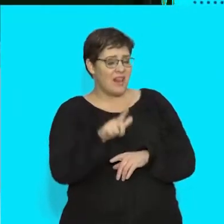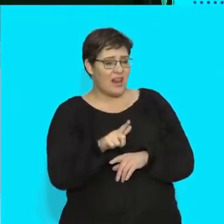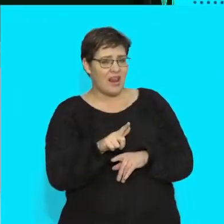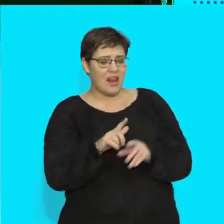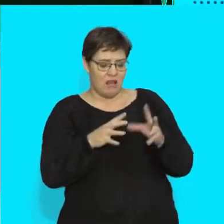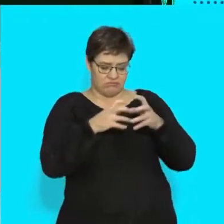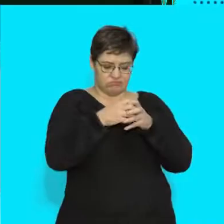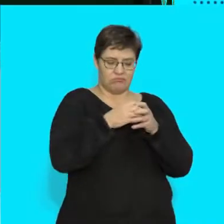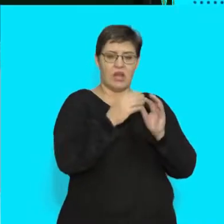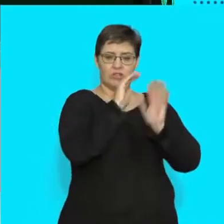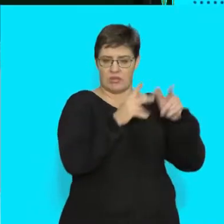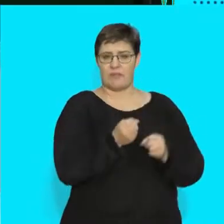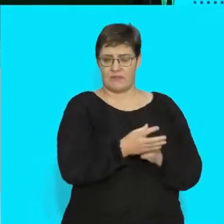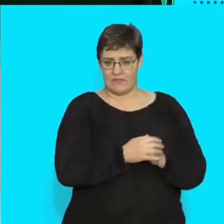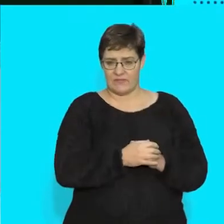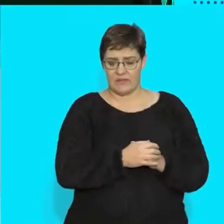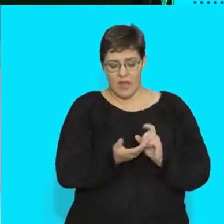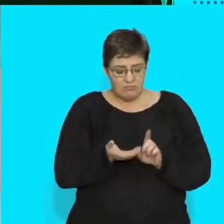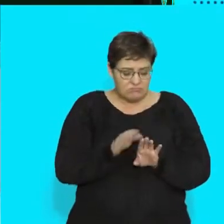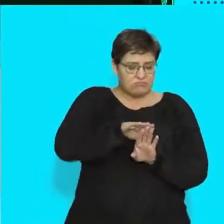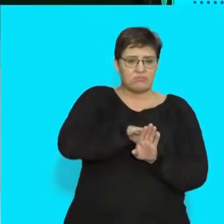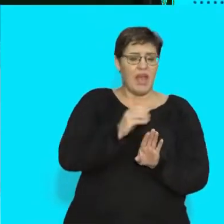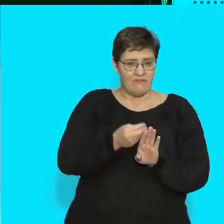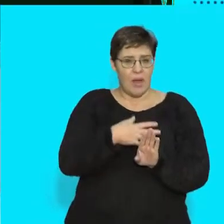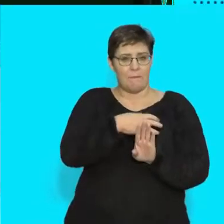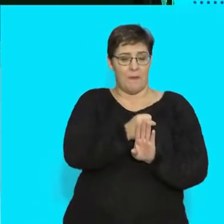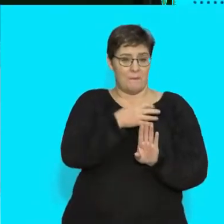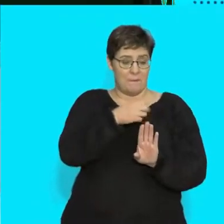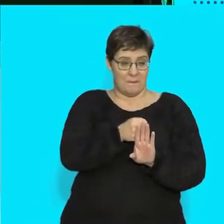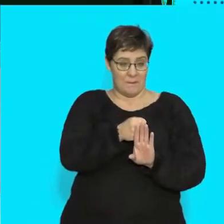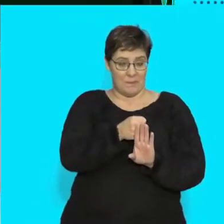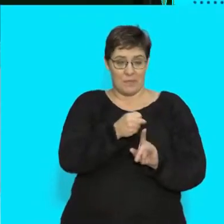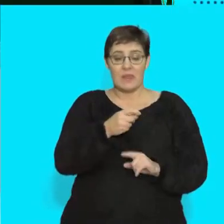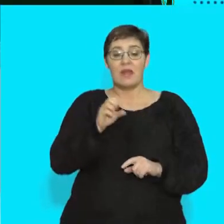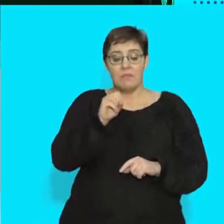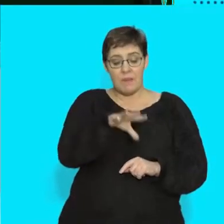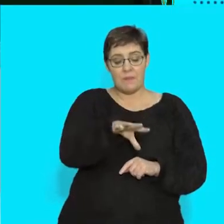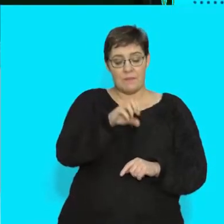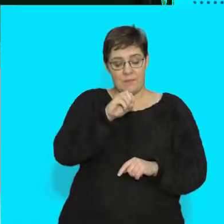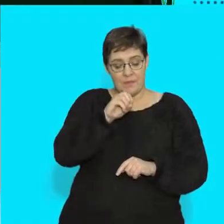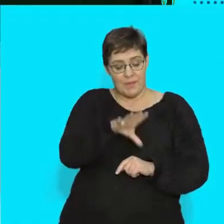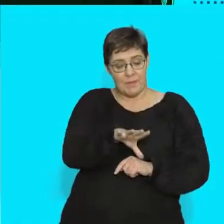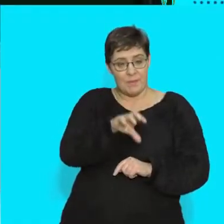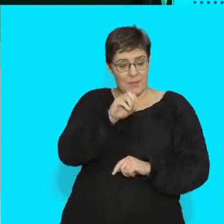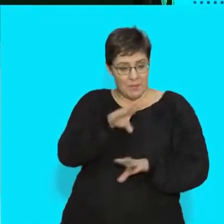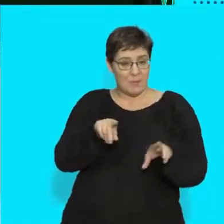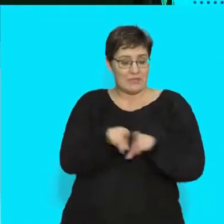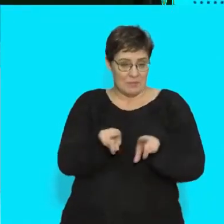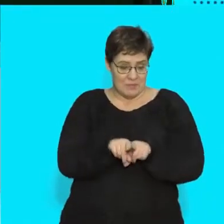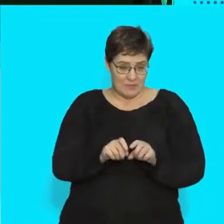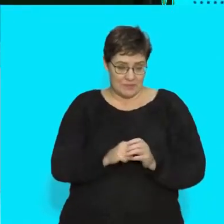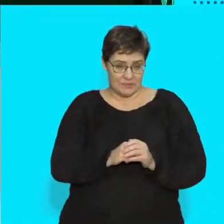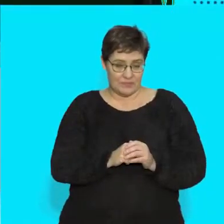do? What's behind it? A pump. A blood vessel has to pump as well. So that means